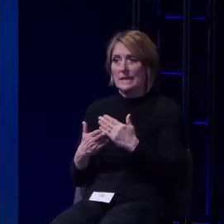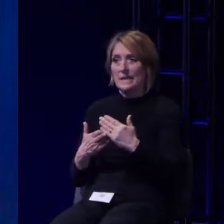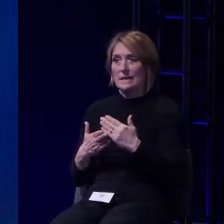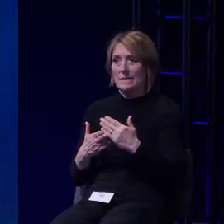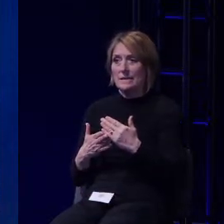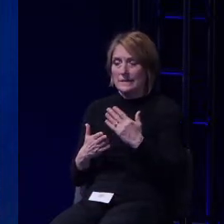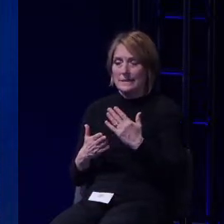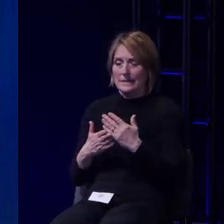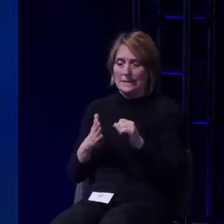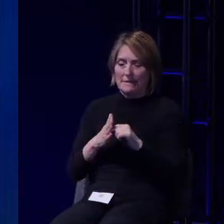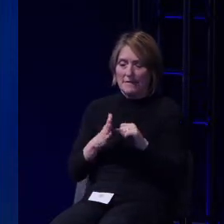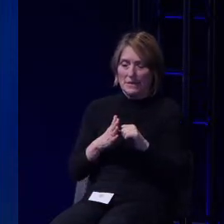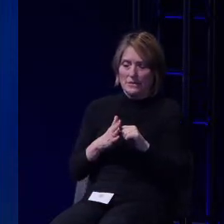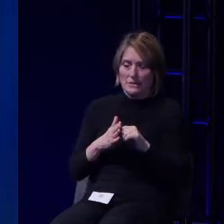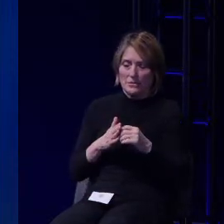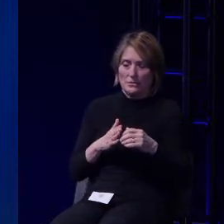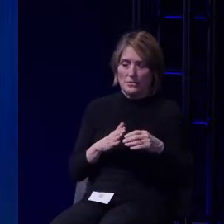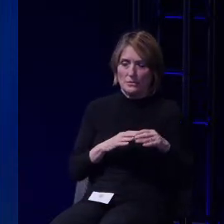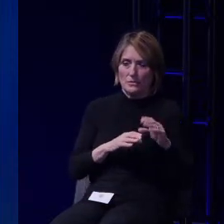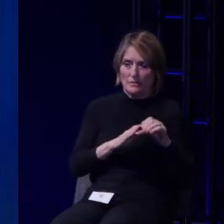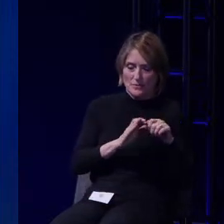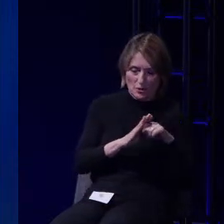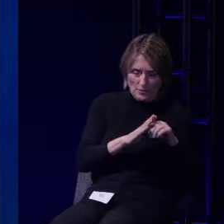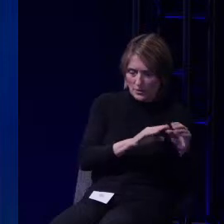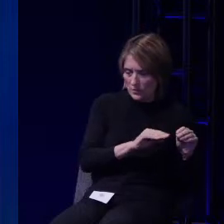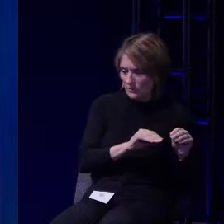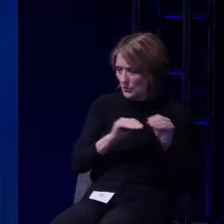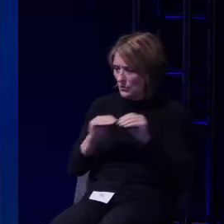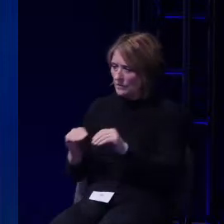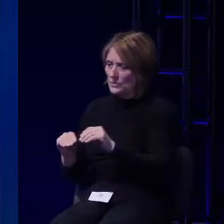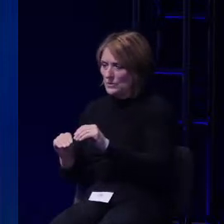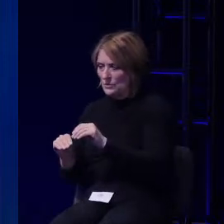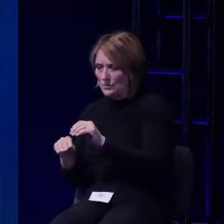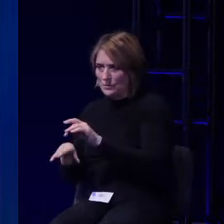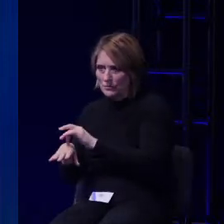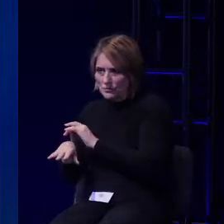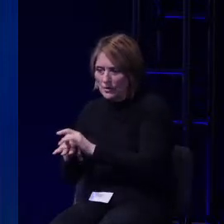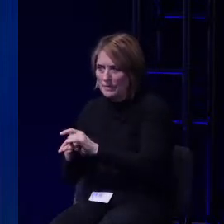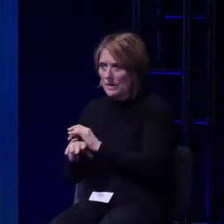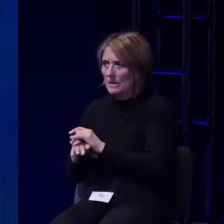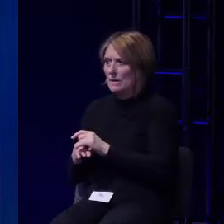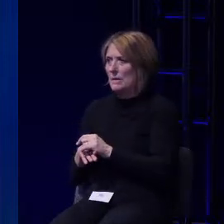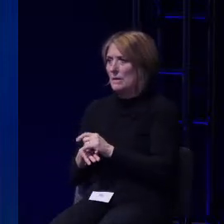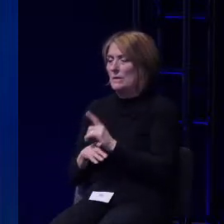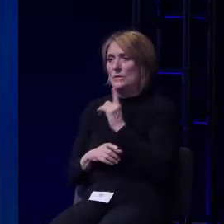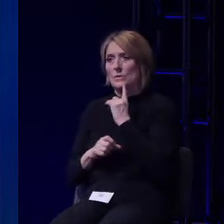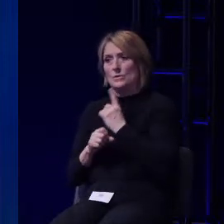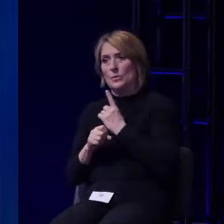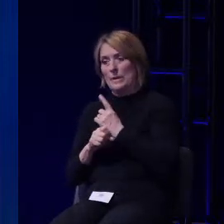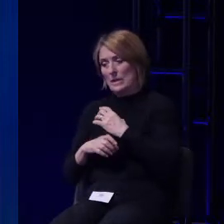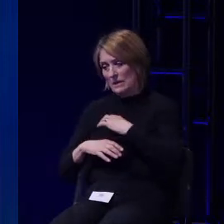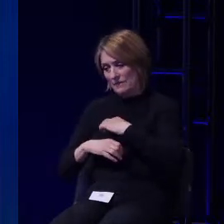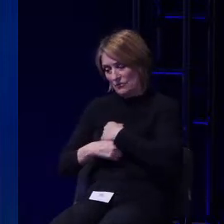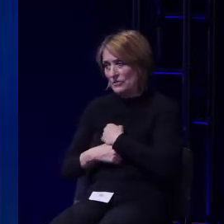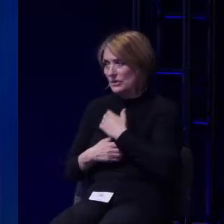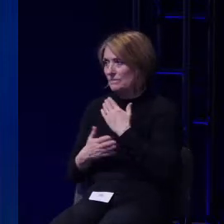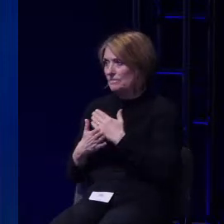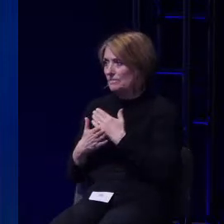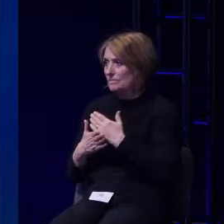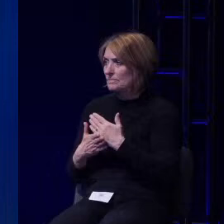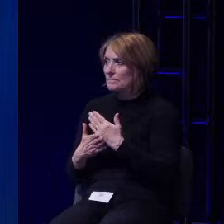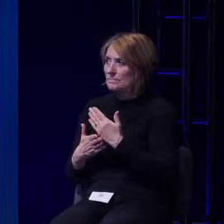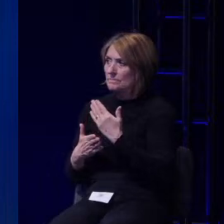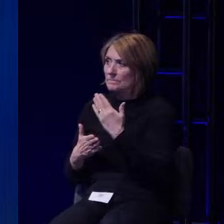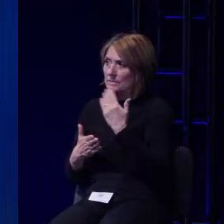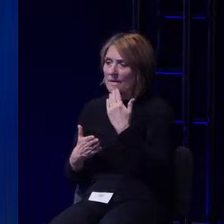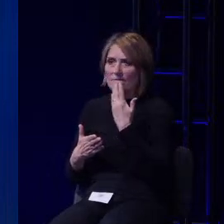difficult to make the transition. I mean, and you asked about frustrations, and there was about a